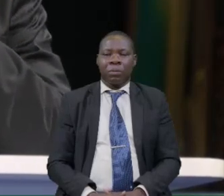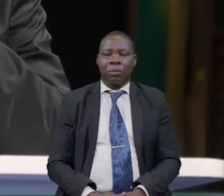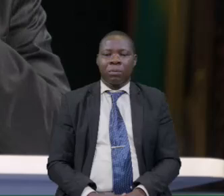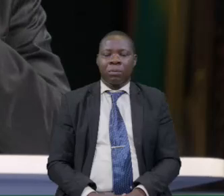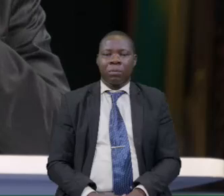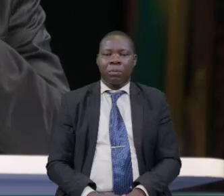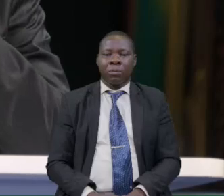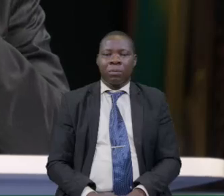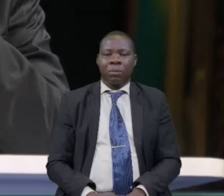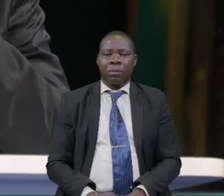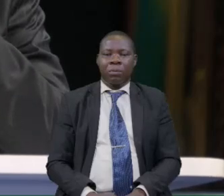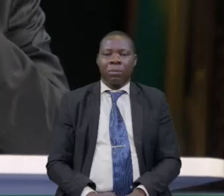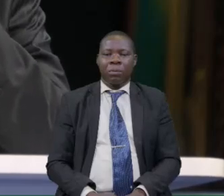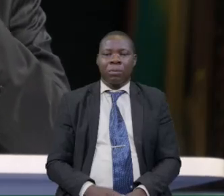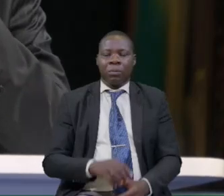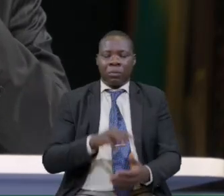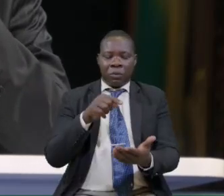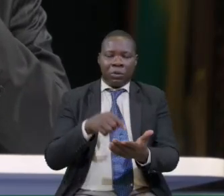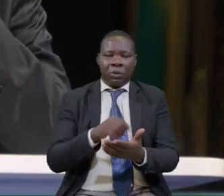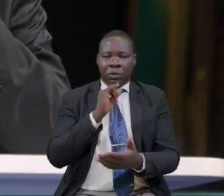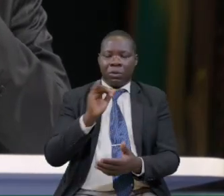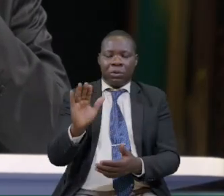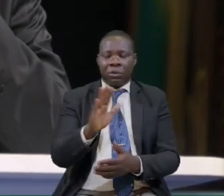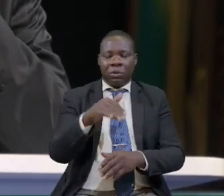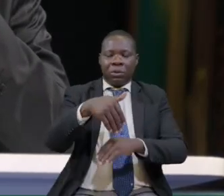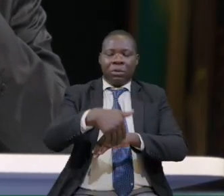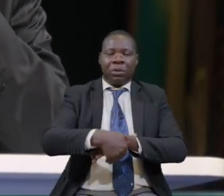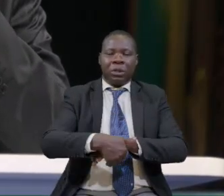This is your night.